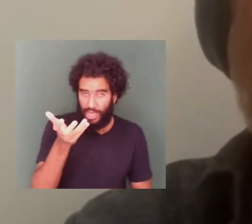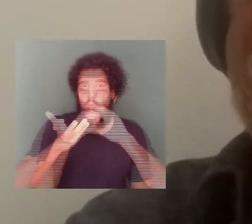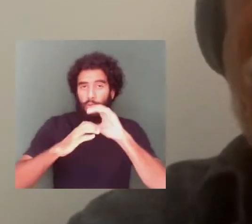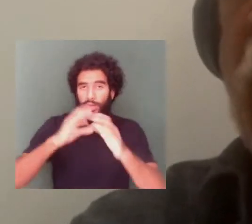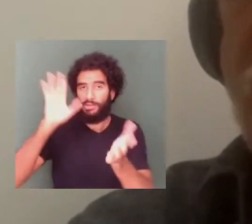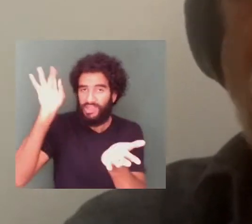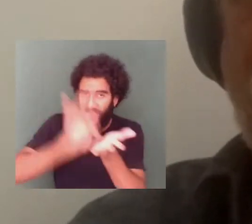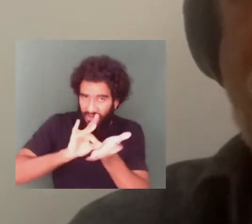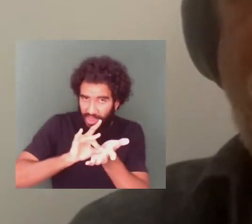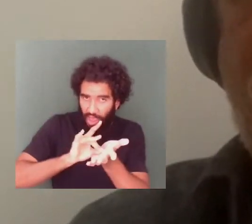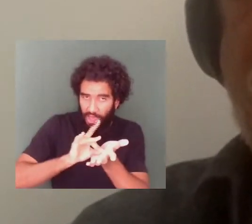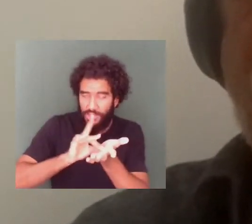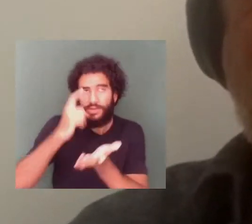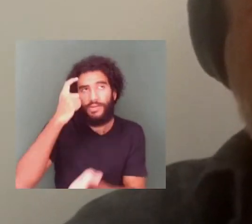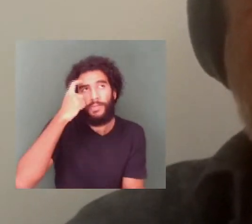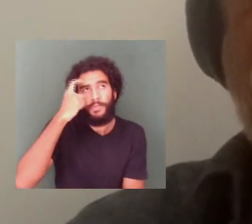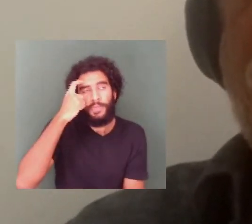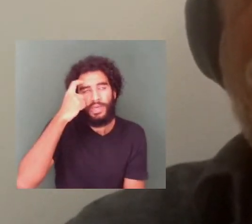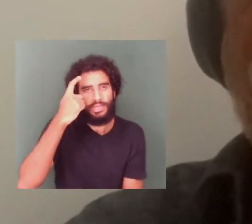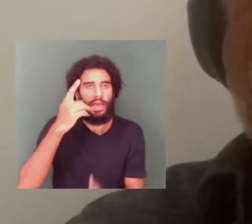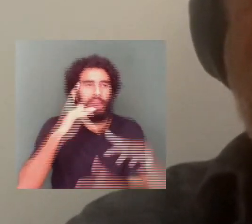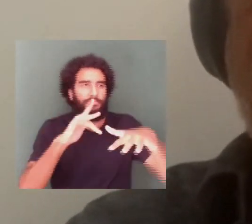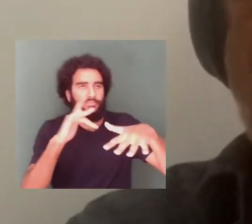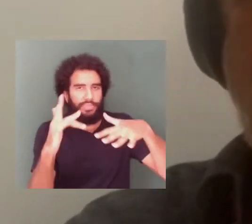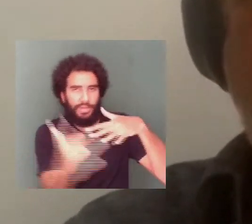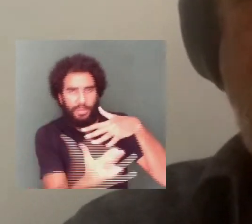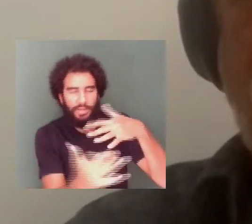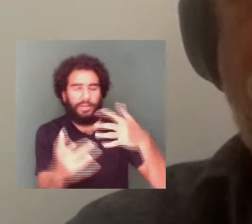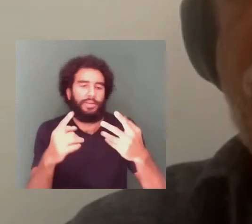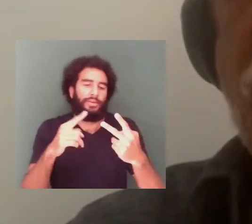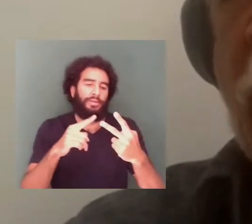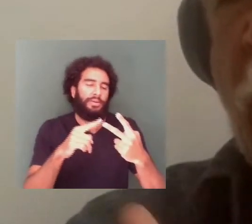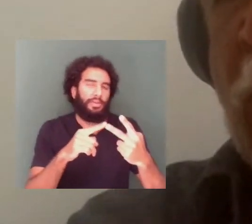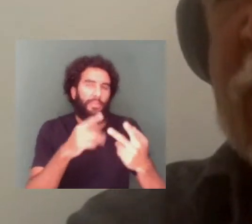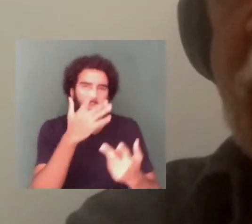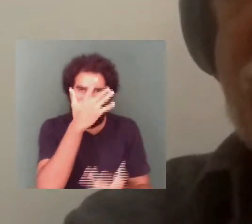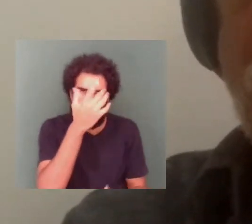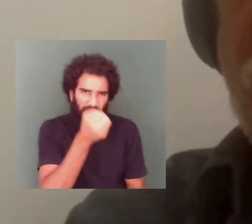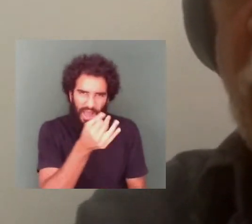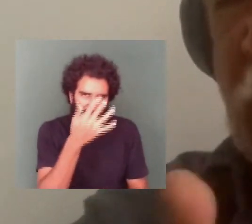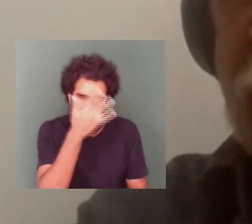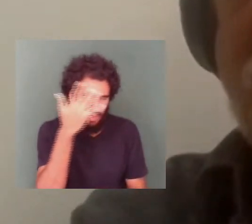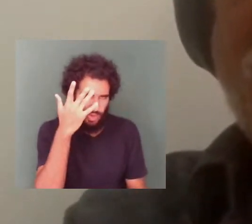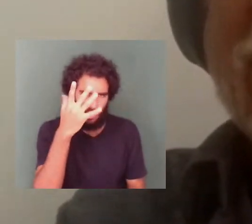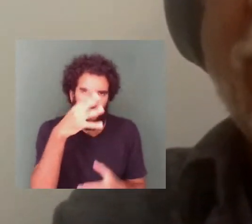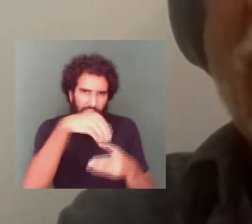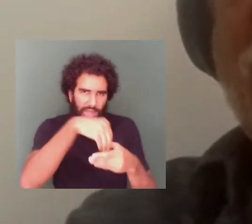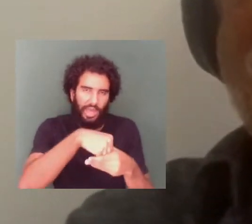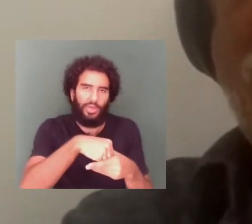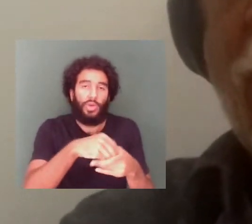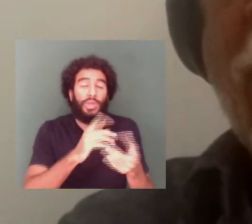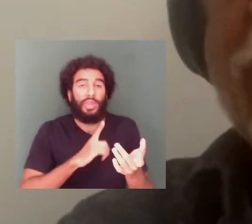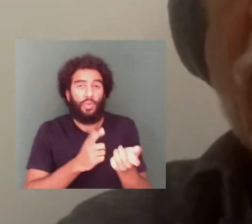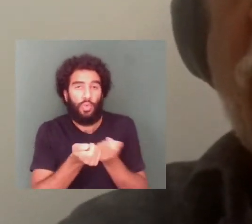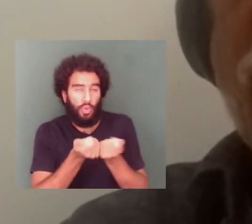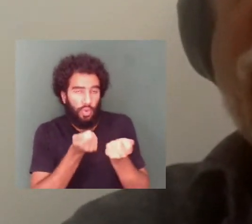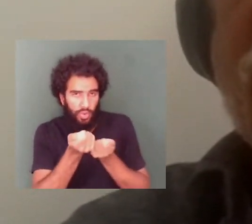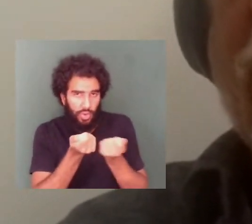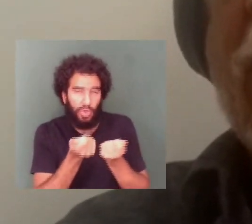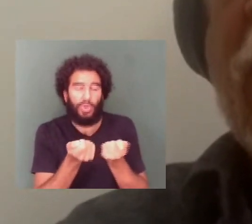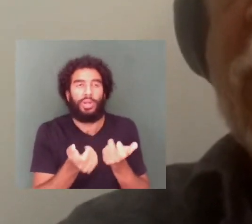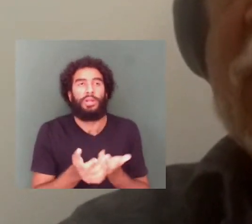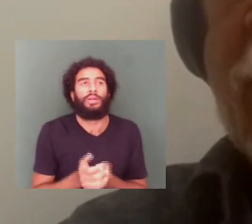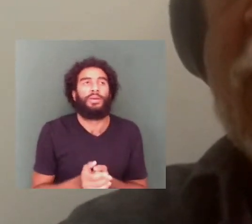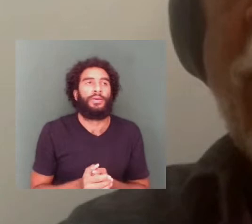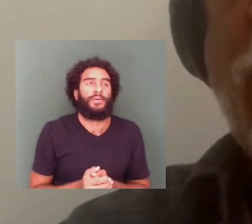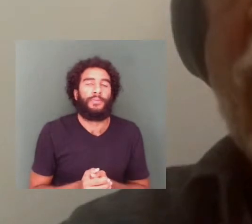strategy as well, even including a social network and having the monitoring, which